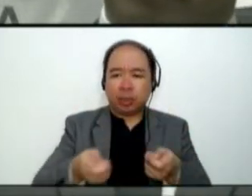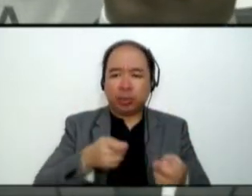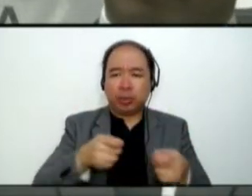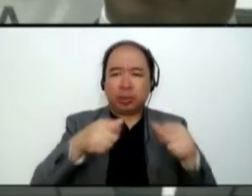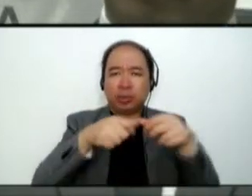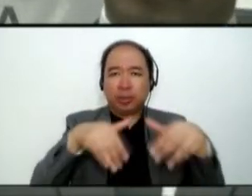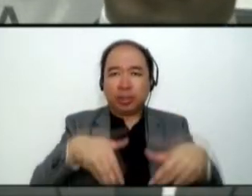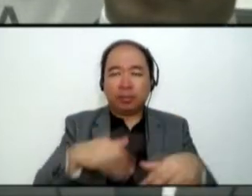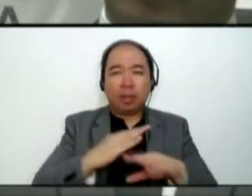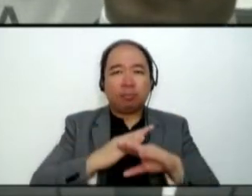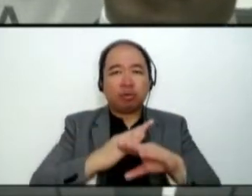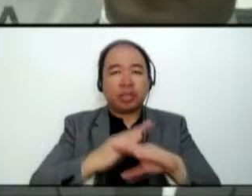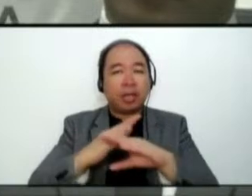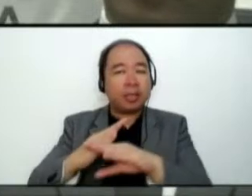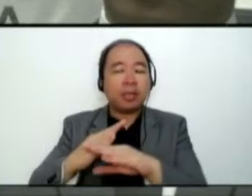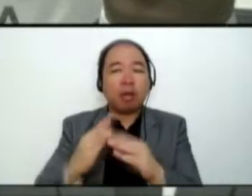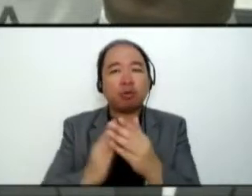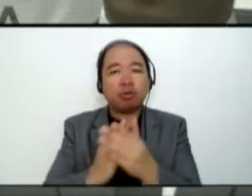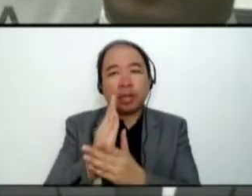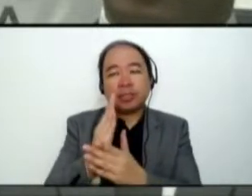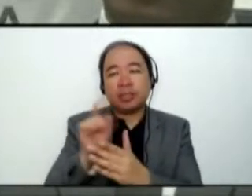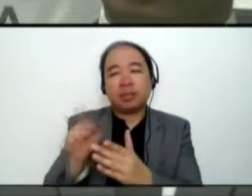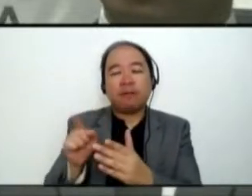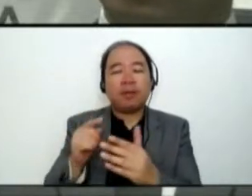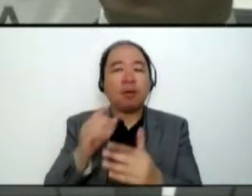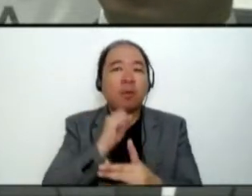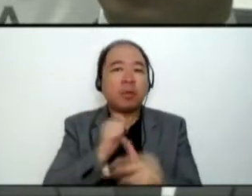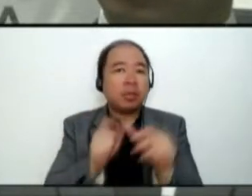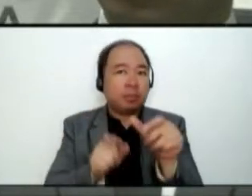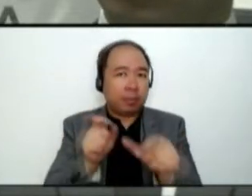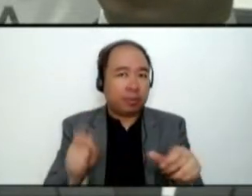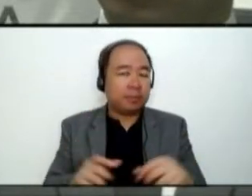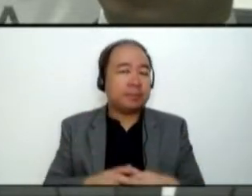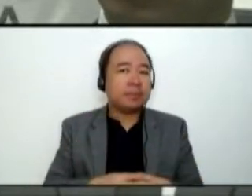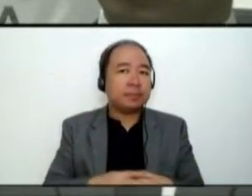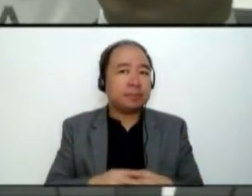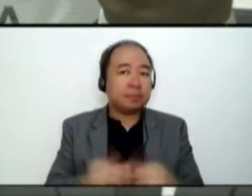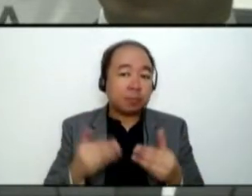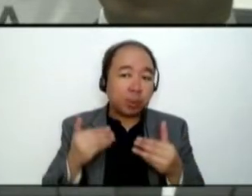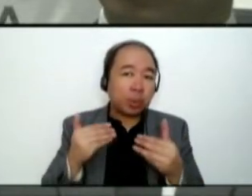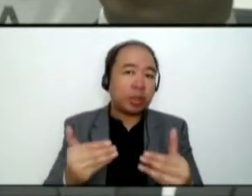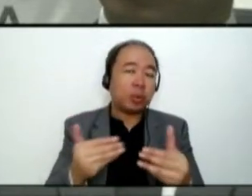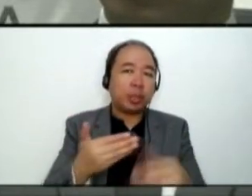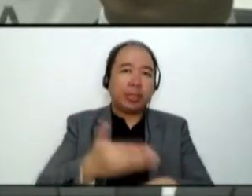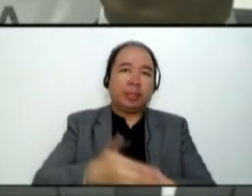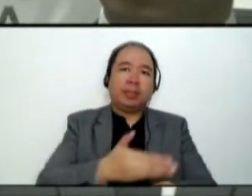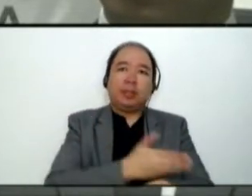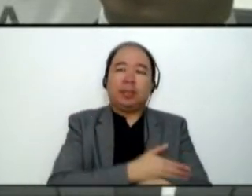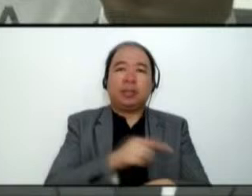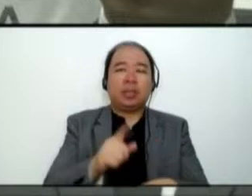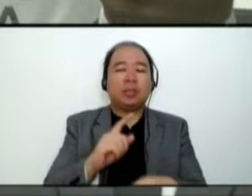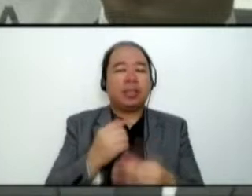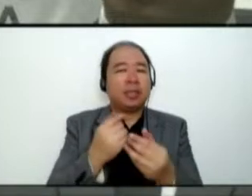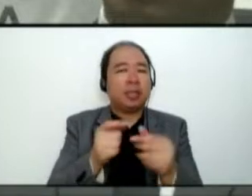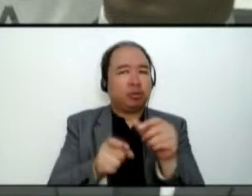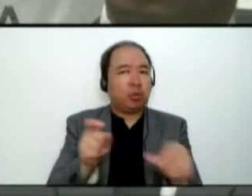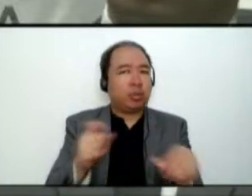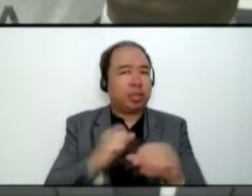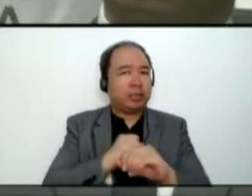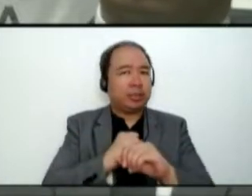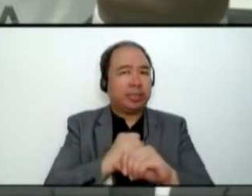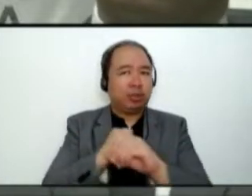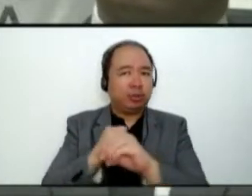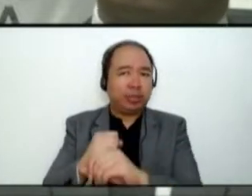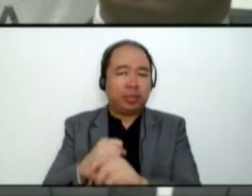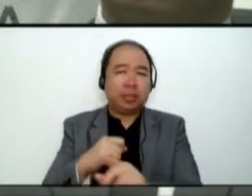and interests of the elderly. We have continuously enhanced the level of social security and strengthened